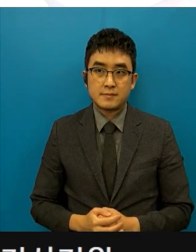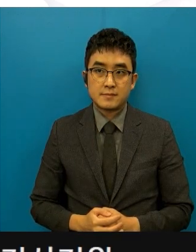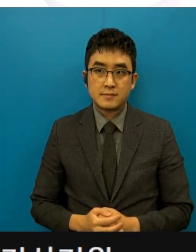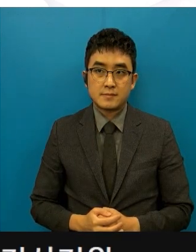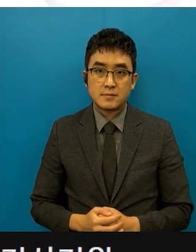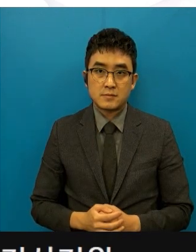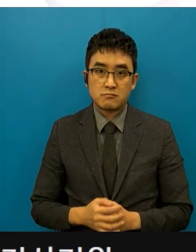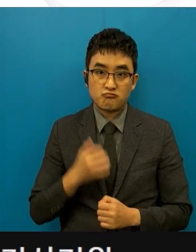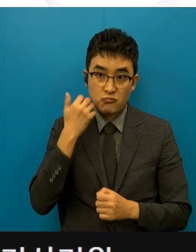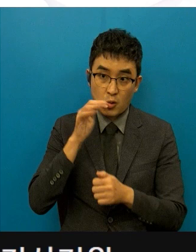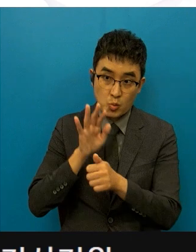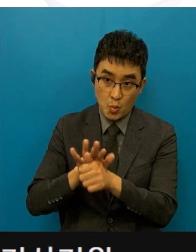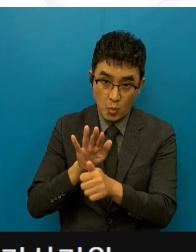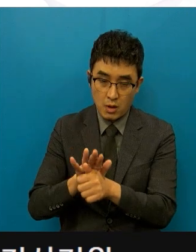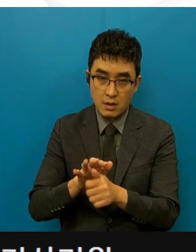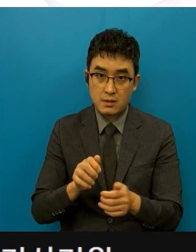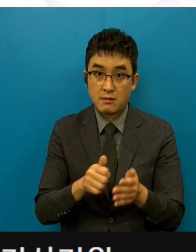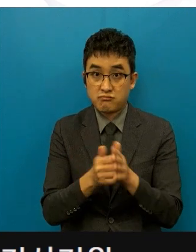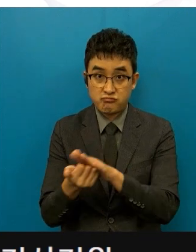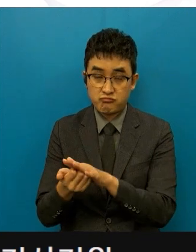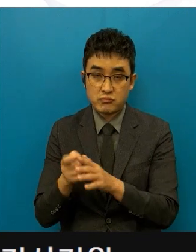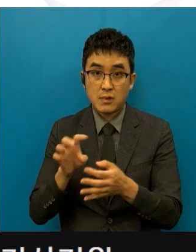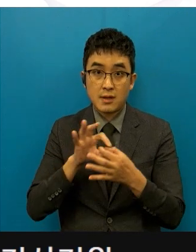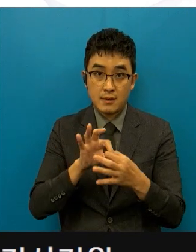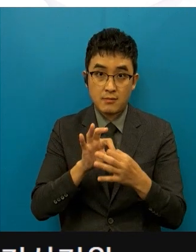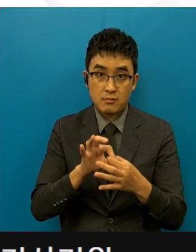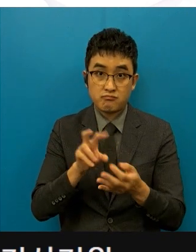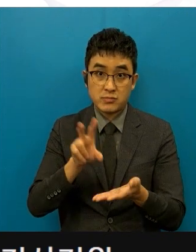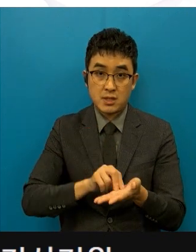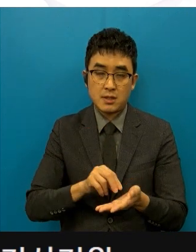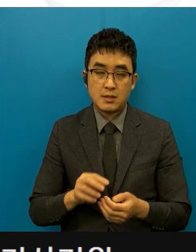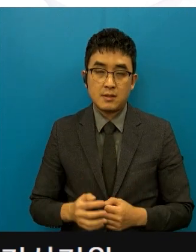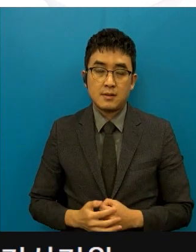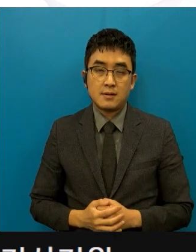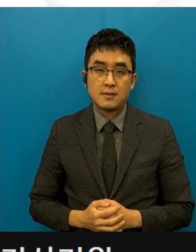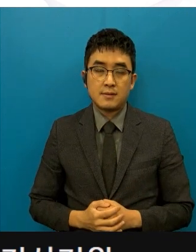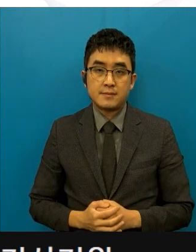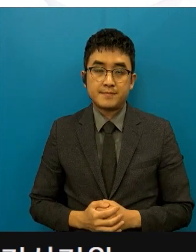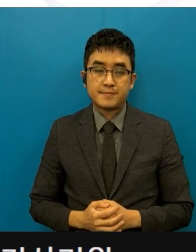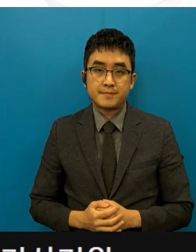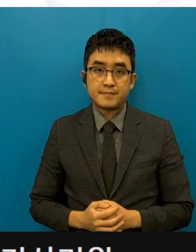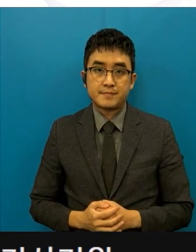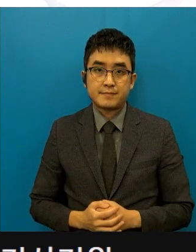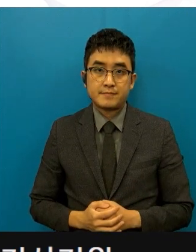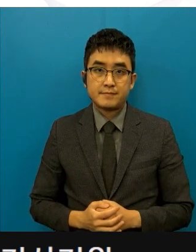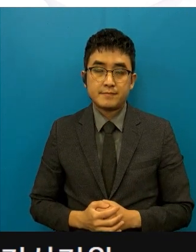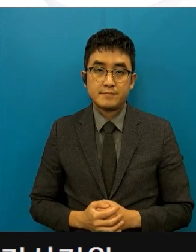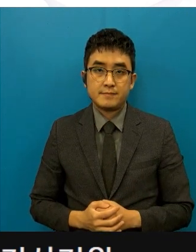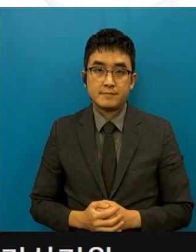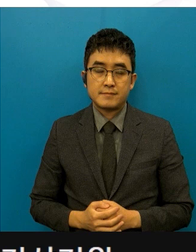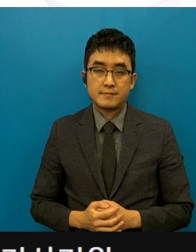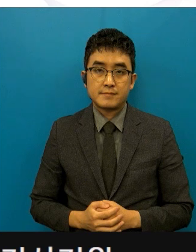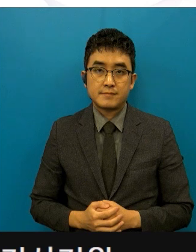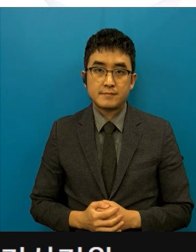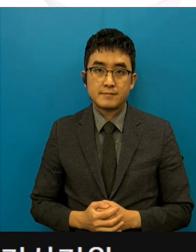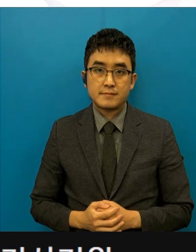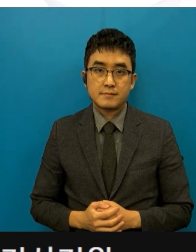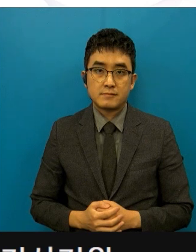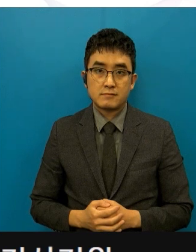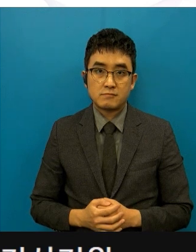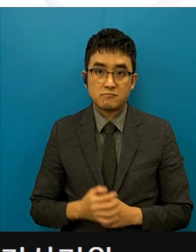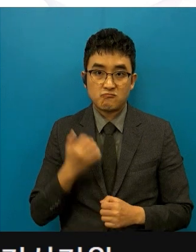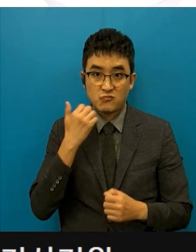several Koreans registered in Dignitas in Switzerland, as in the